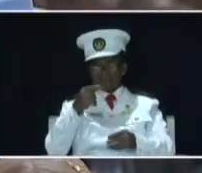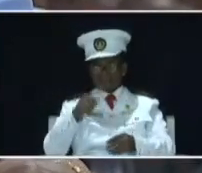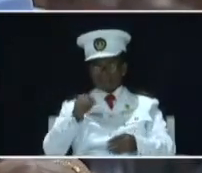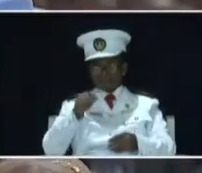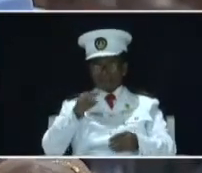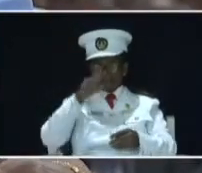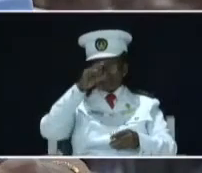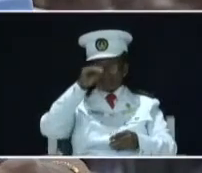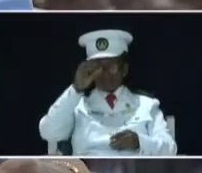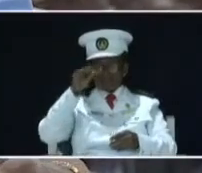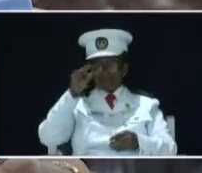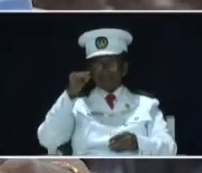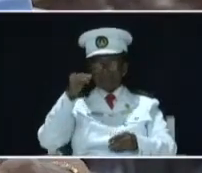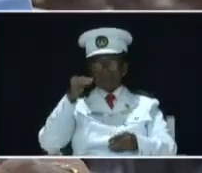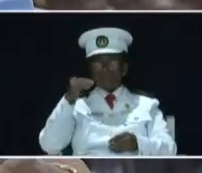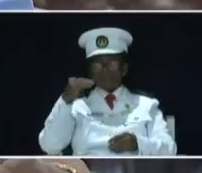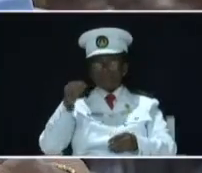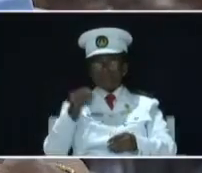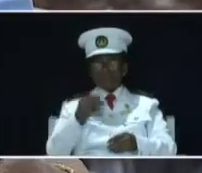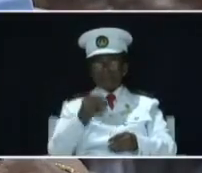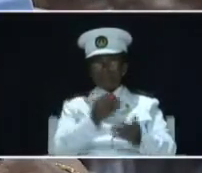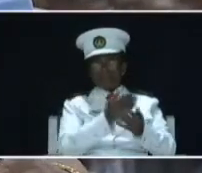Bartimaeus, the son of Timaeus.